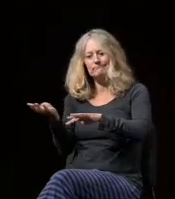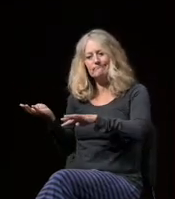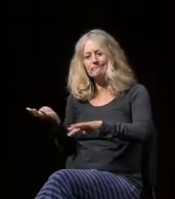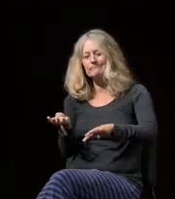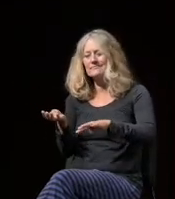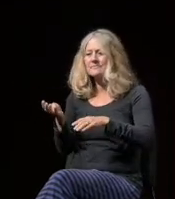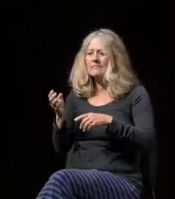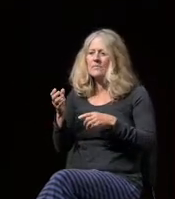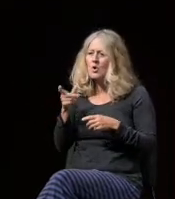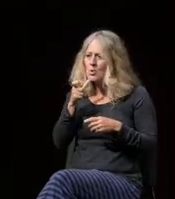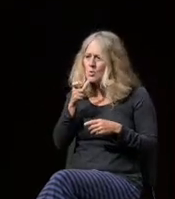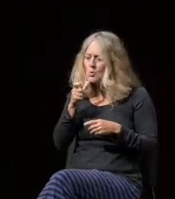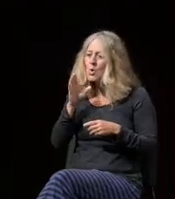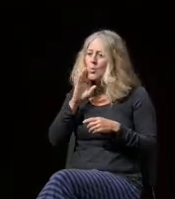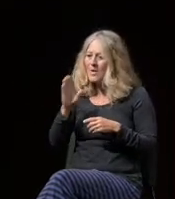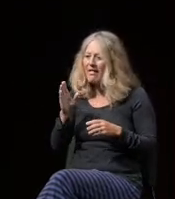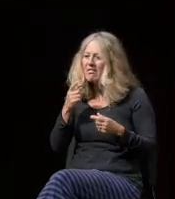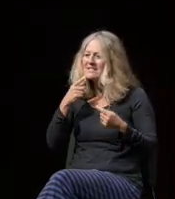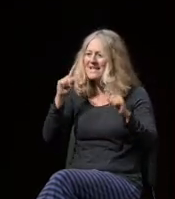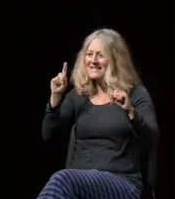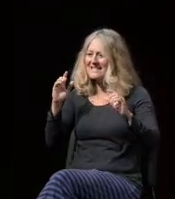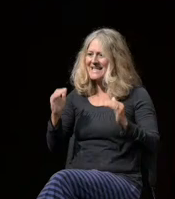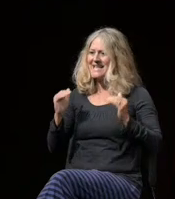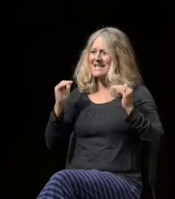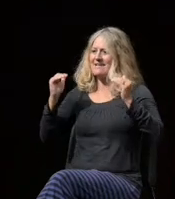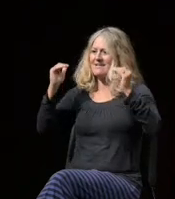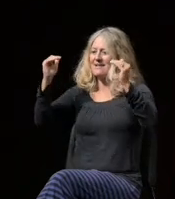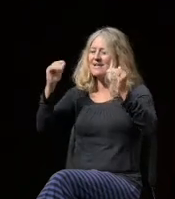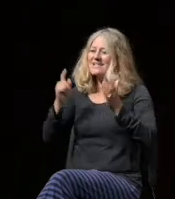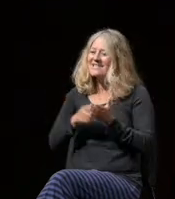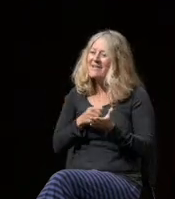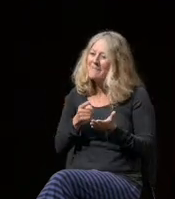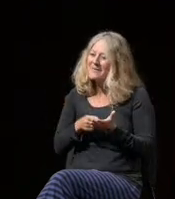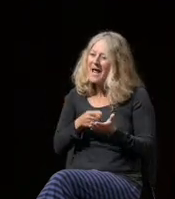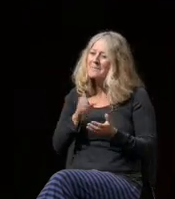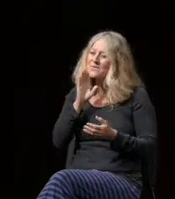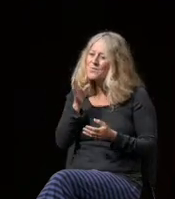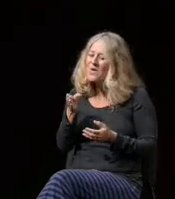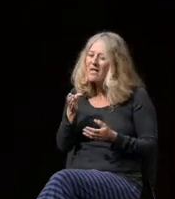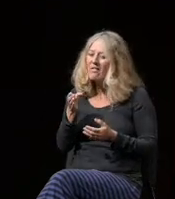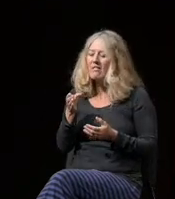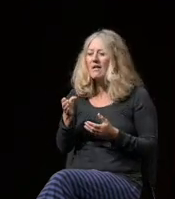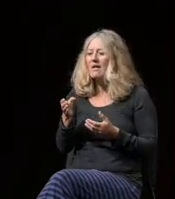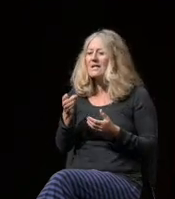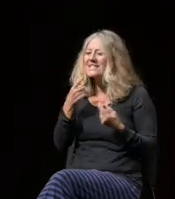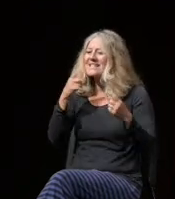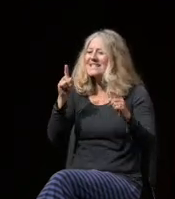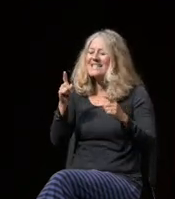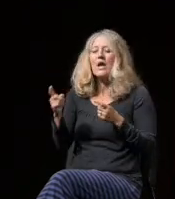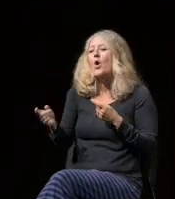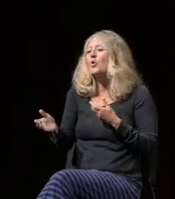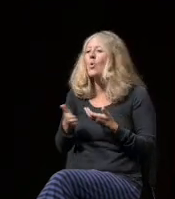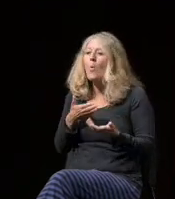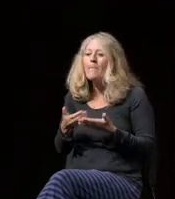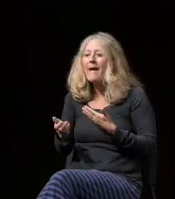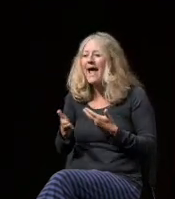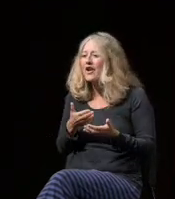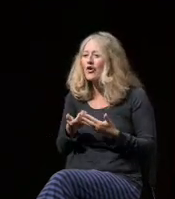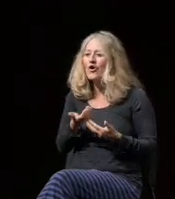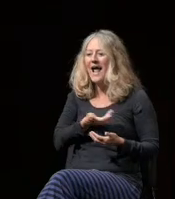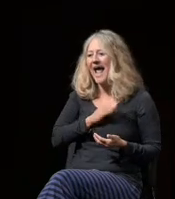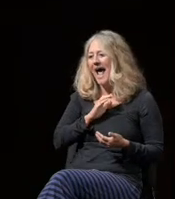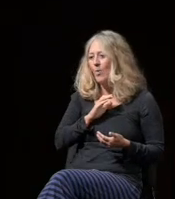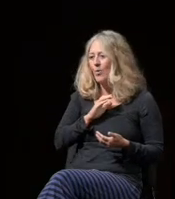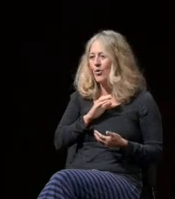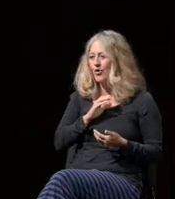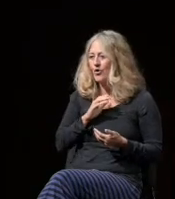do succeed, sometimes succeed despite our practices,